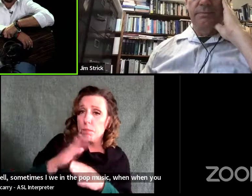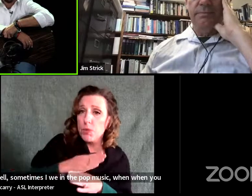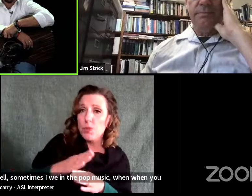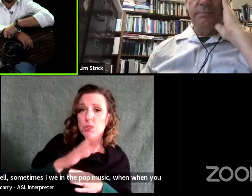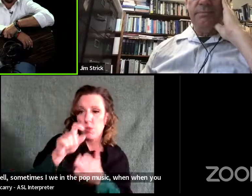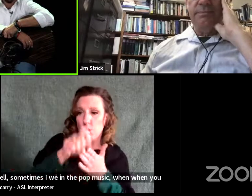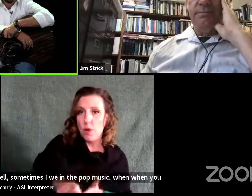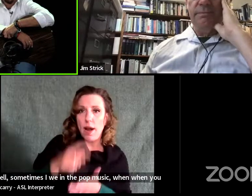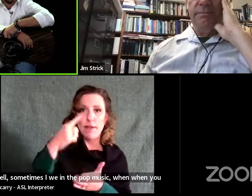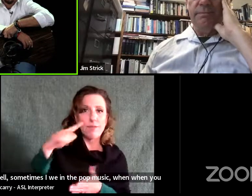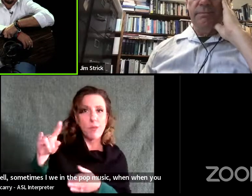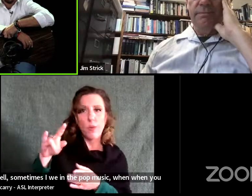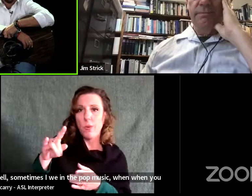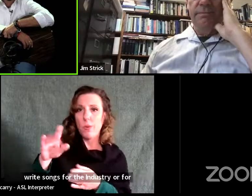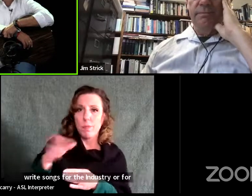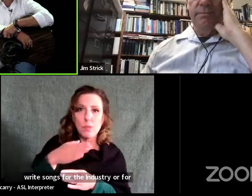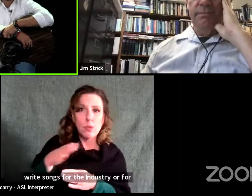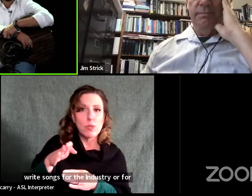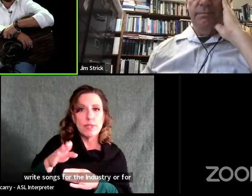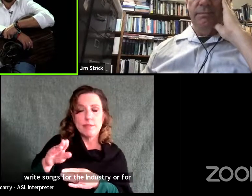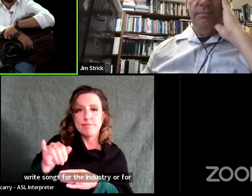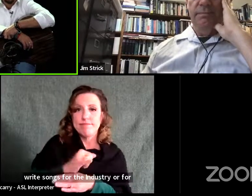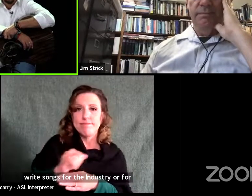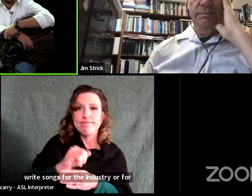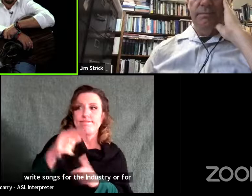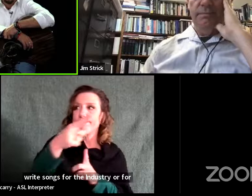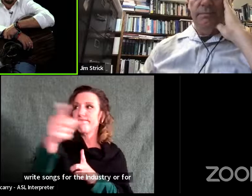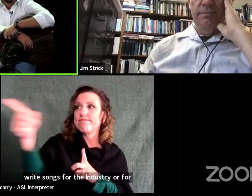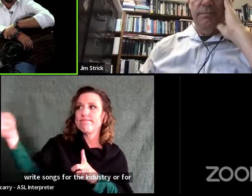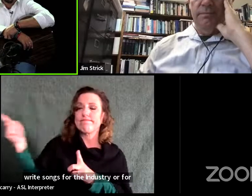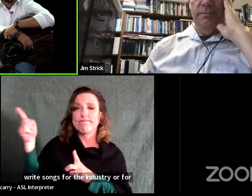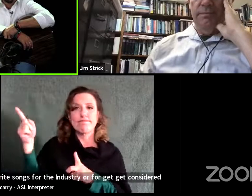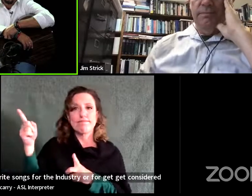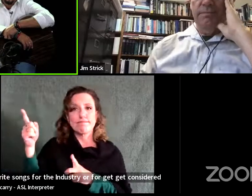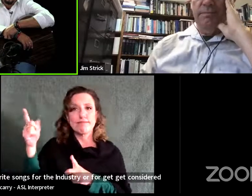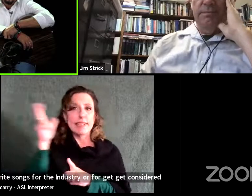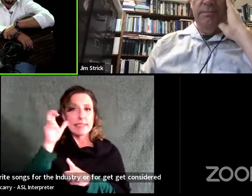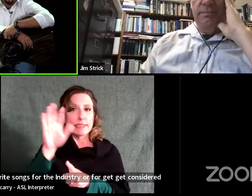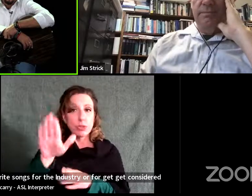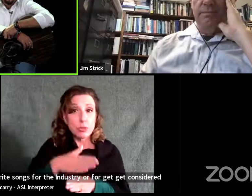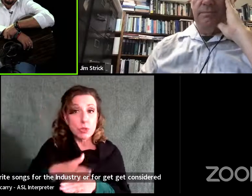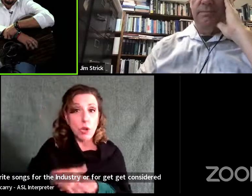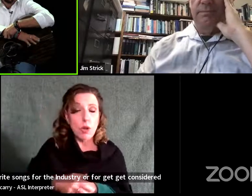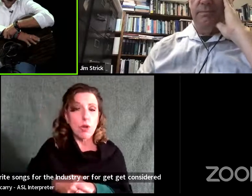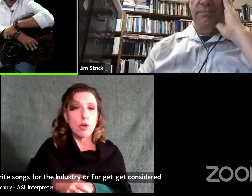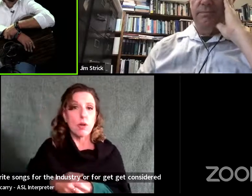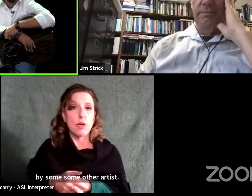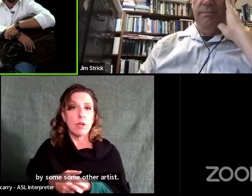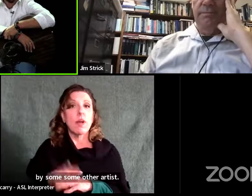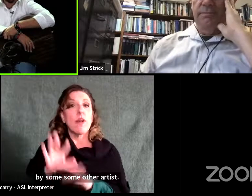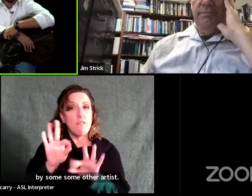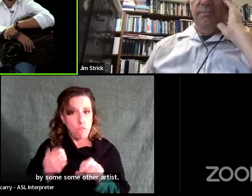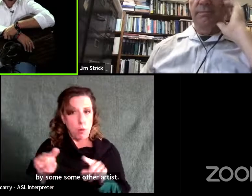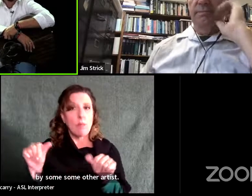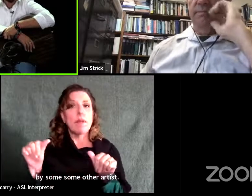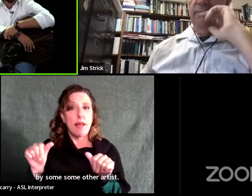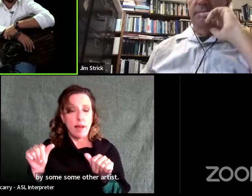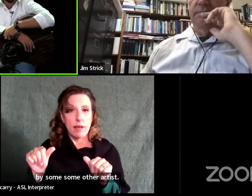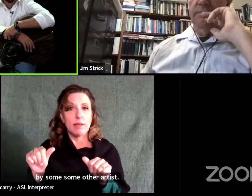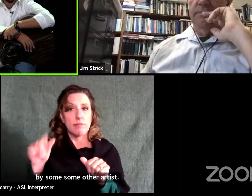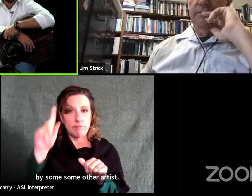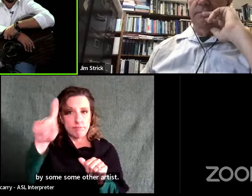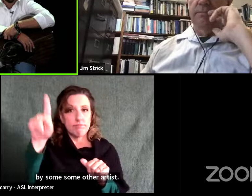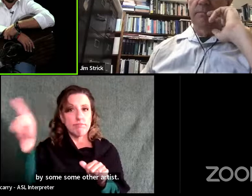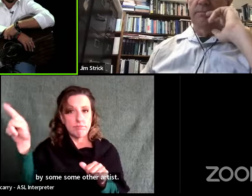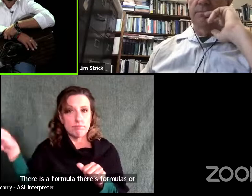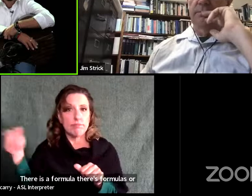get considered by some other artist, There's a formula, there's formulas